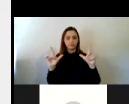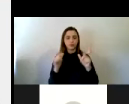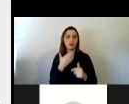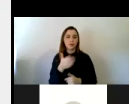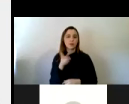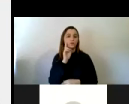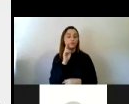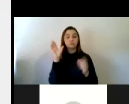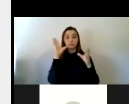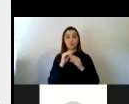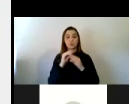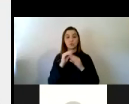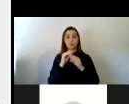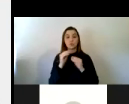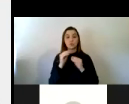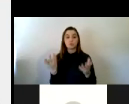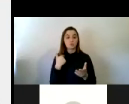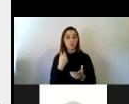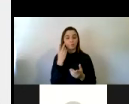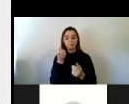I was lost,